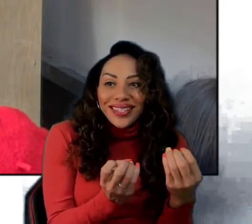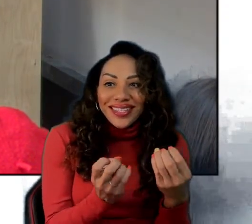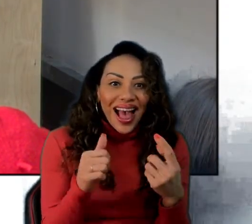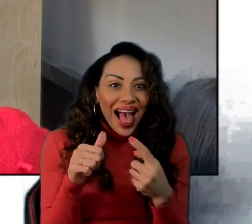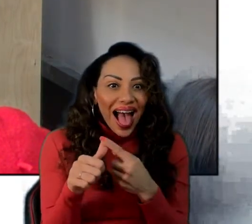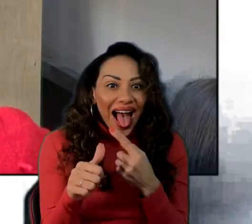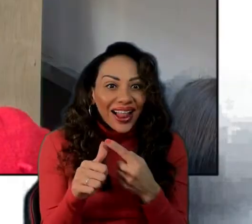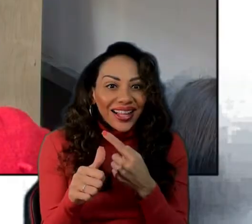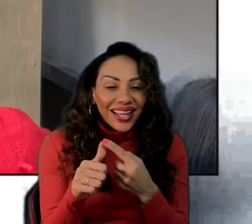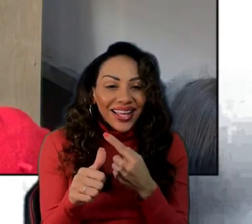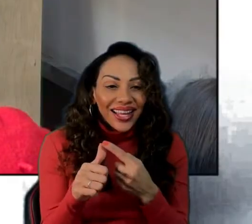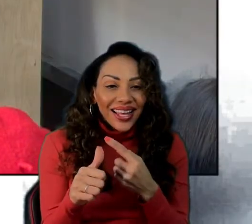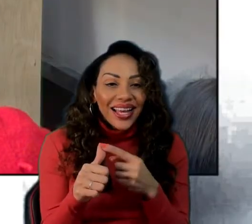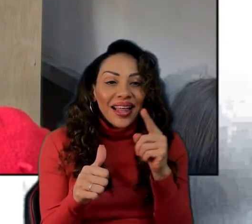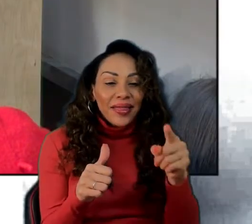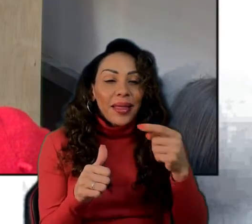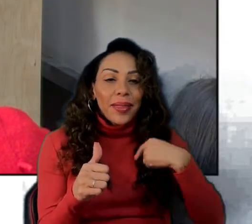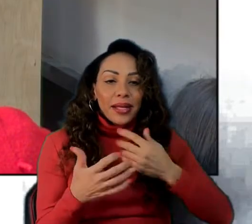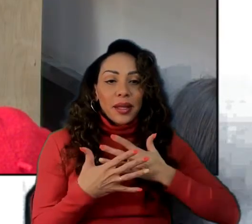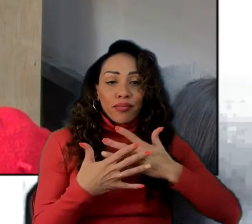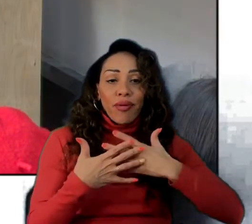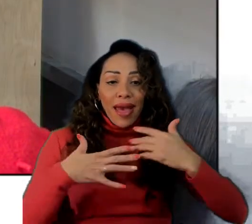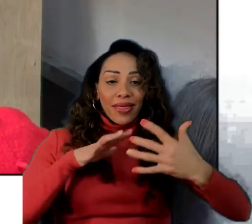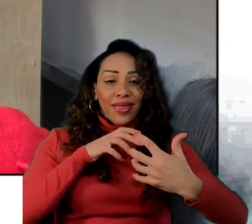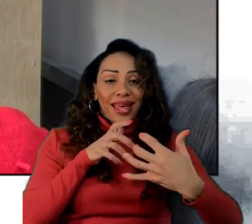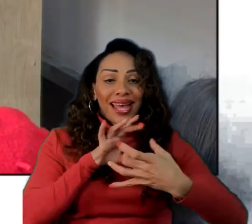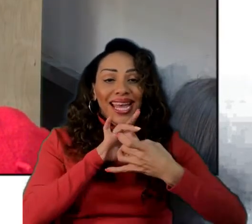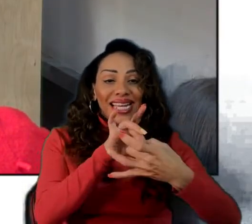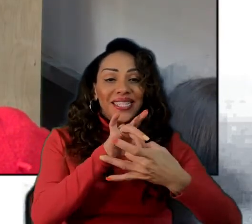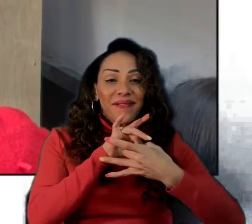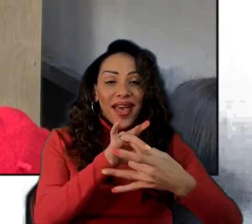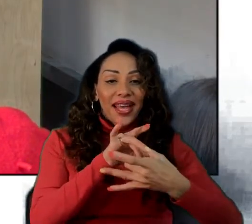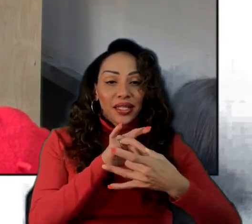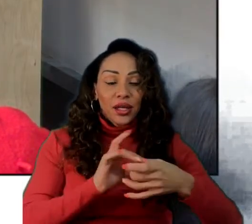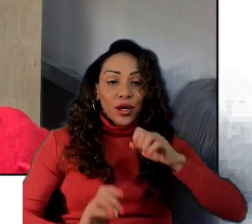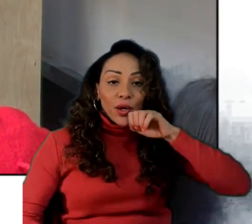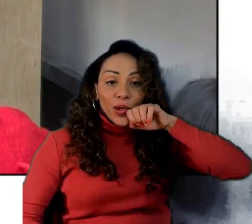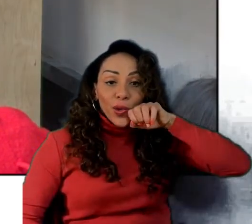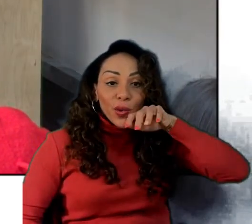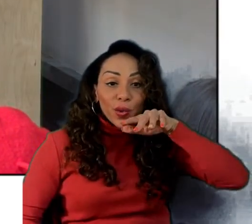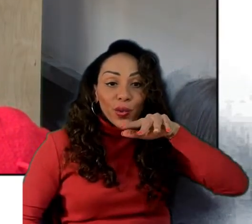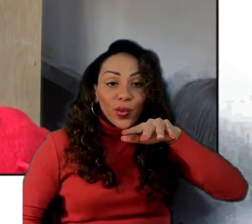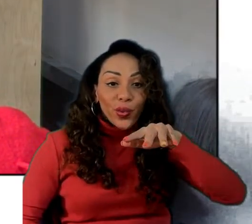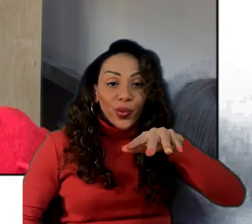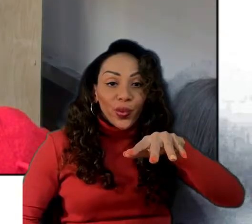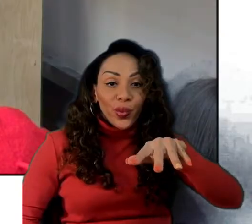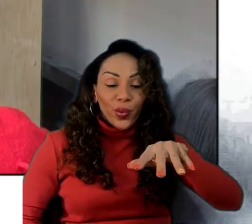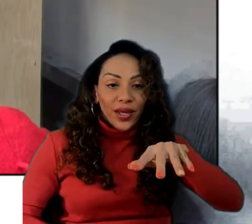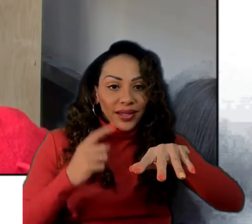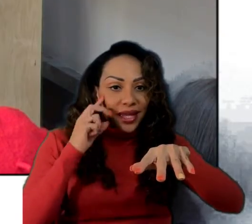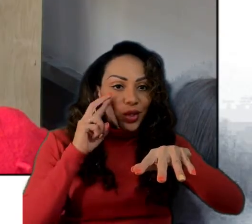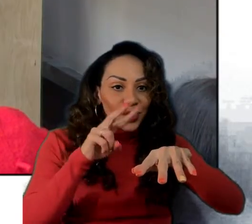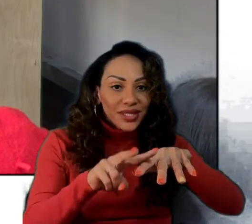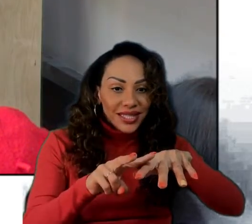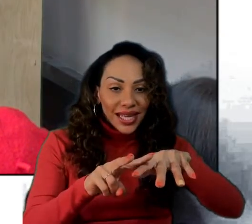people breathe in, and that's translated into patterns that you see into the algae.